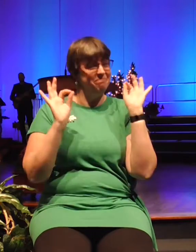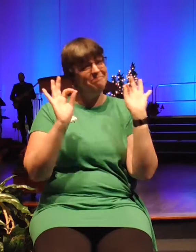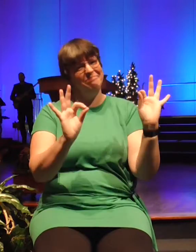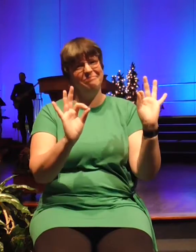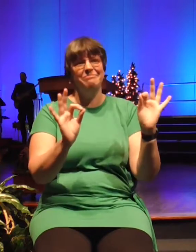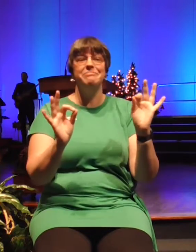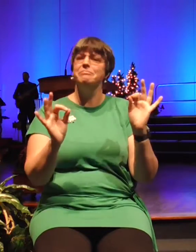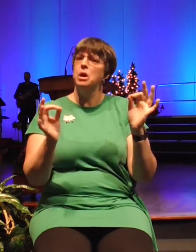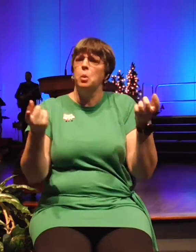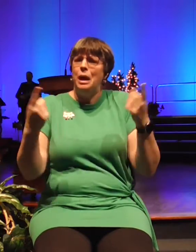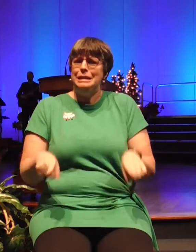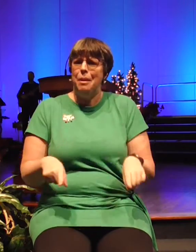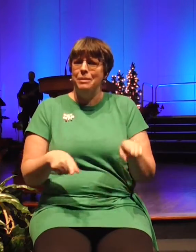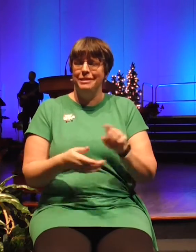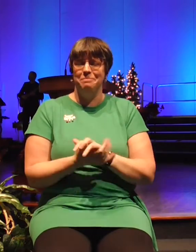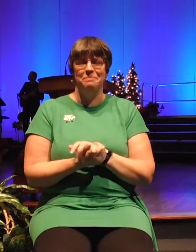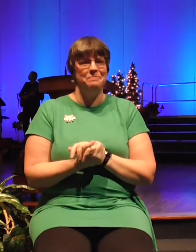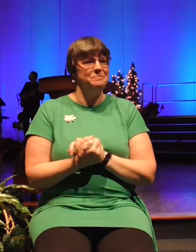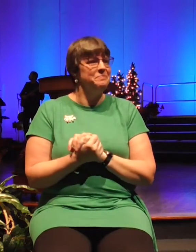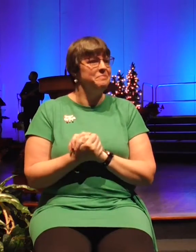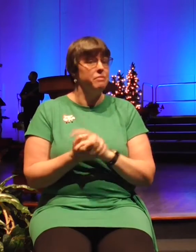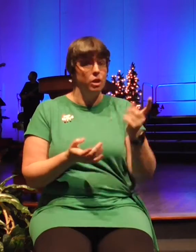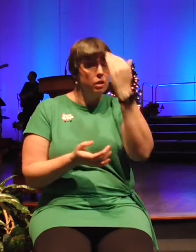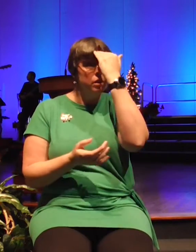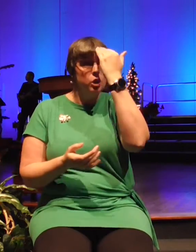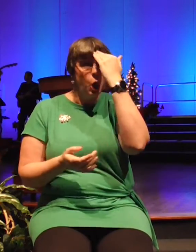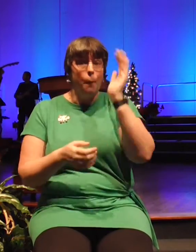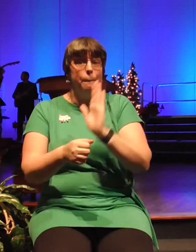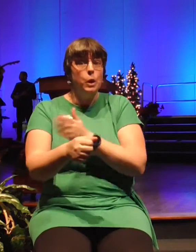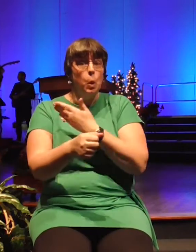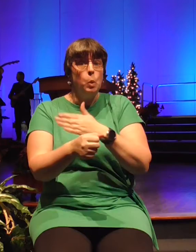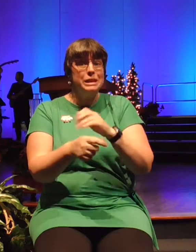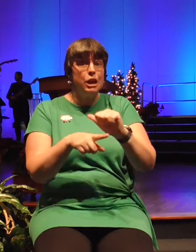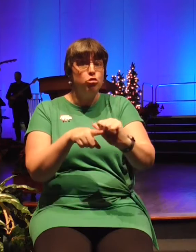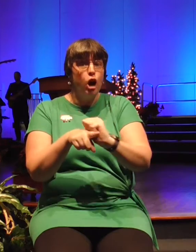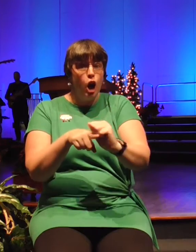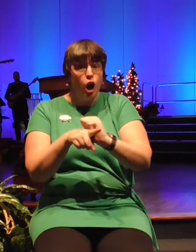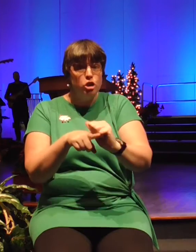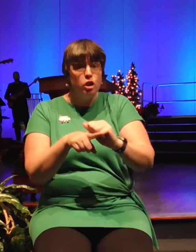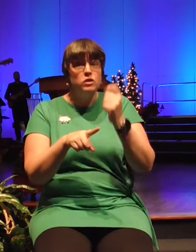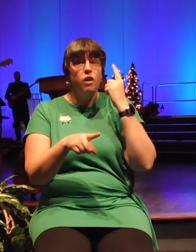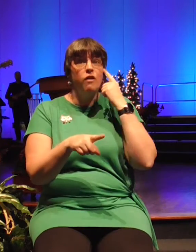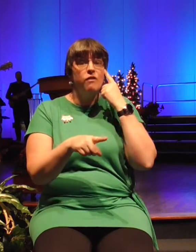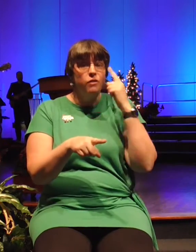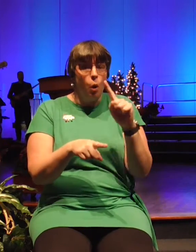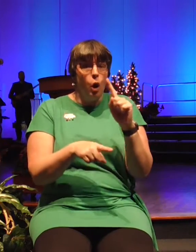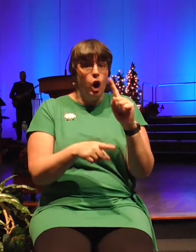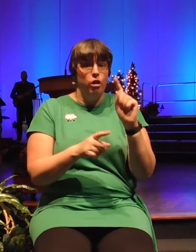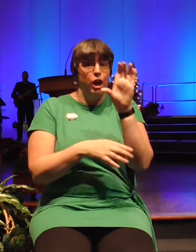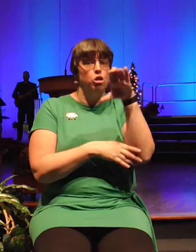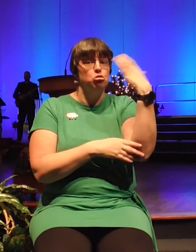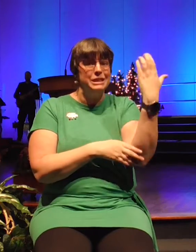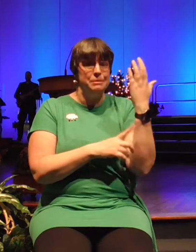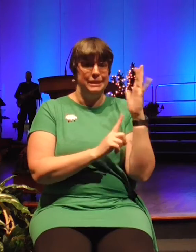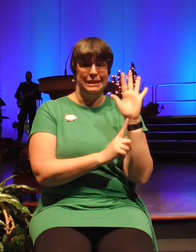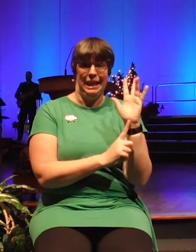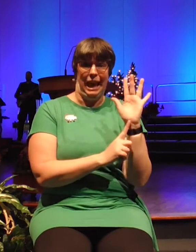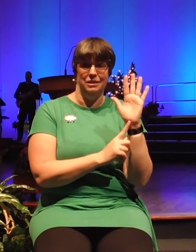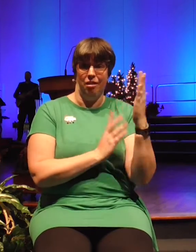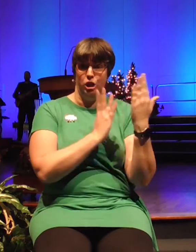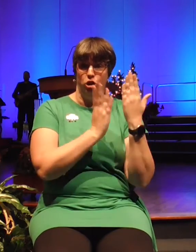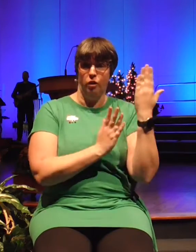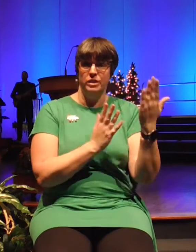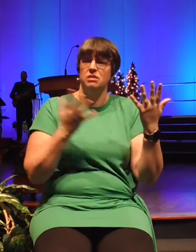up. Did you know that music rehearsals for our upcoming candlelight services are already